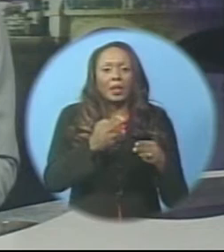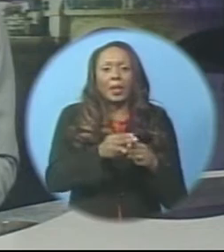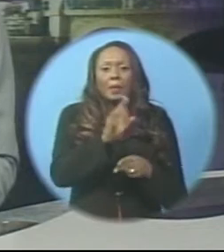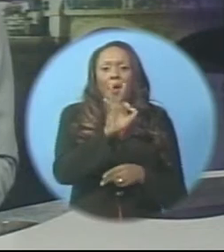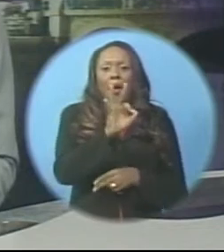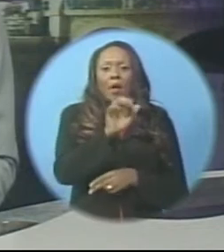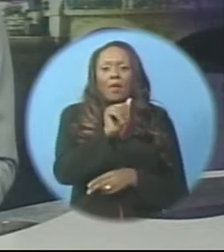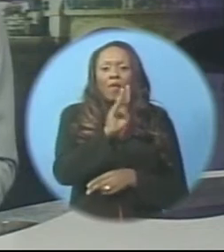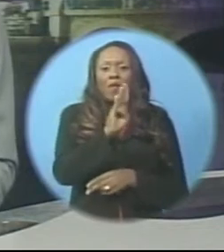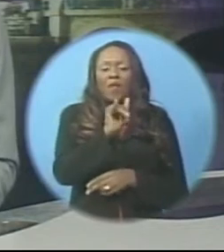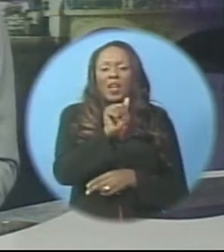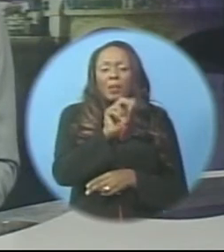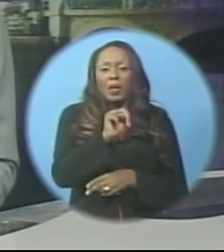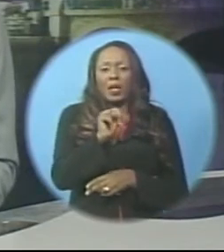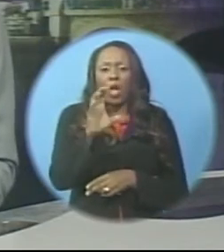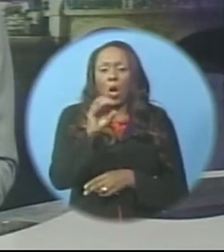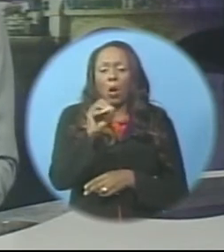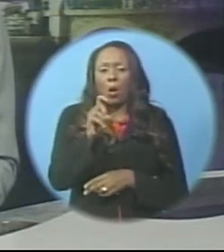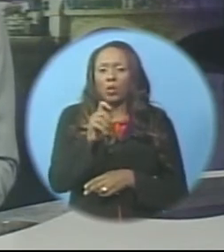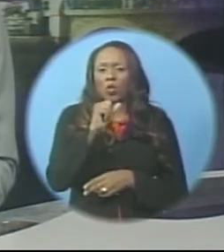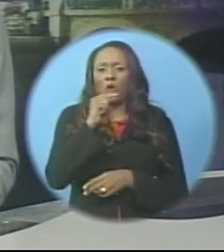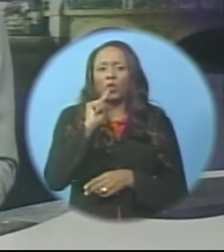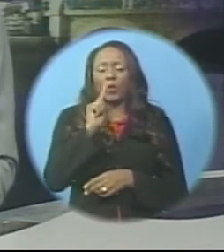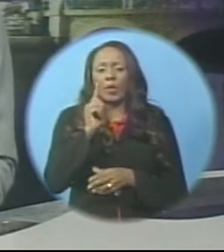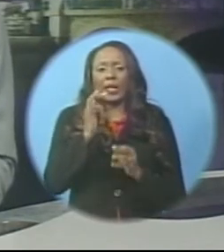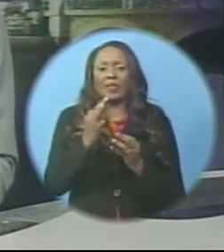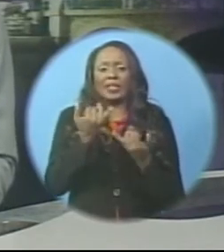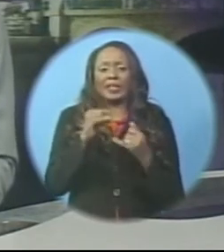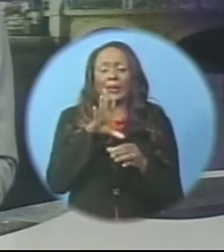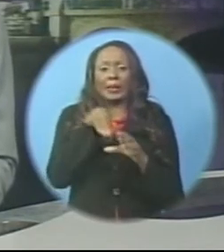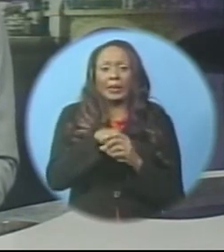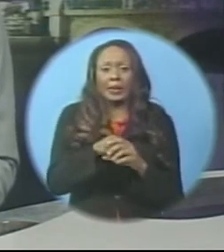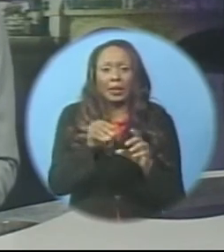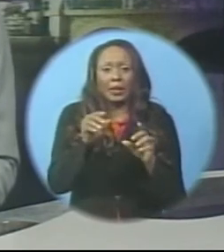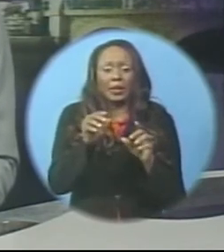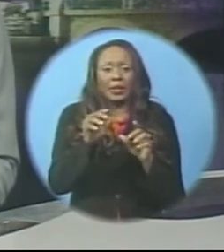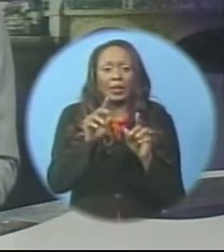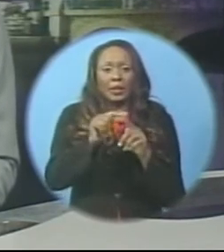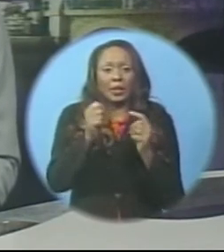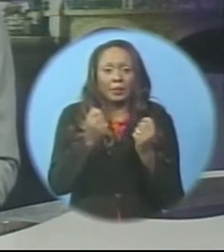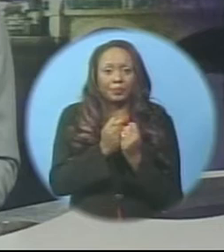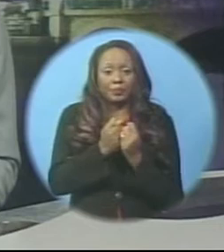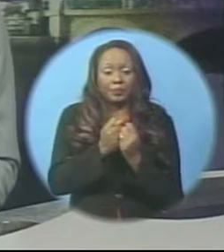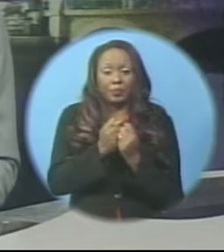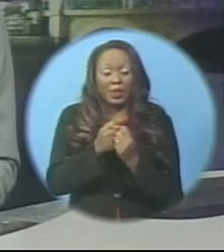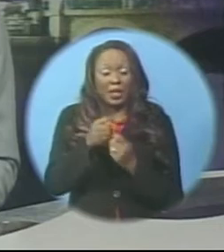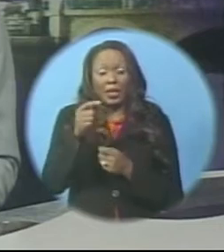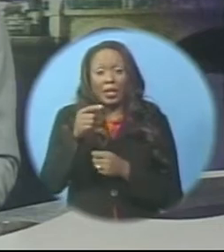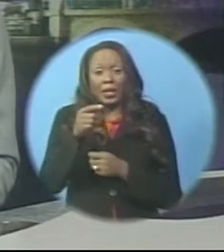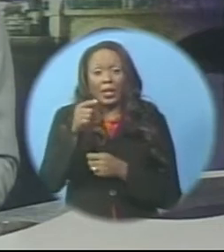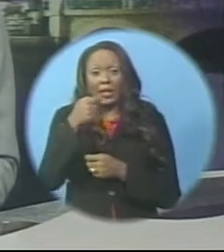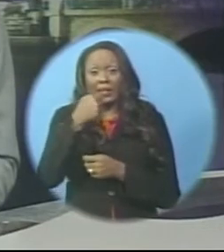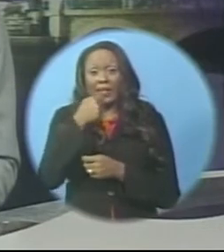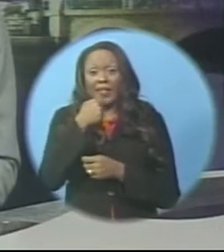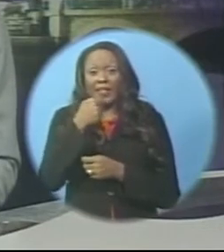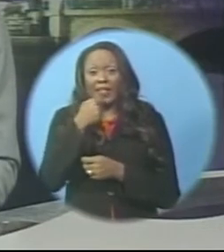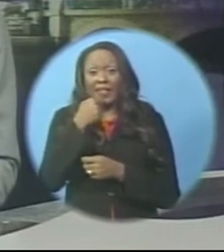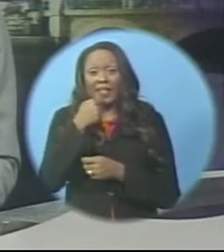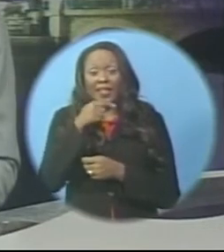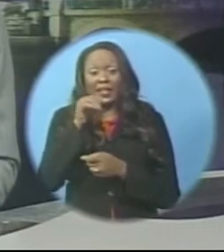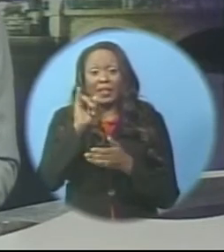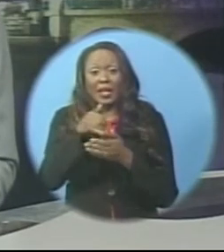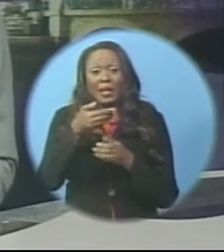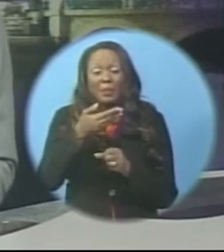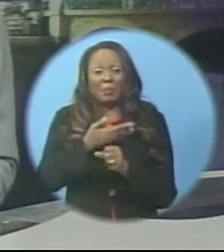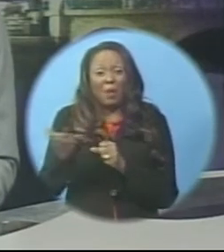dismissed from the national team. The experienced outside hitter of 20 years says he has been axed and he feels disrespected by the manner